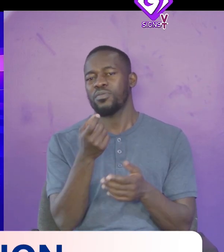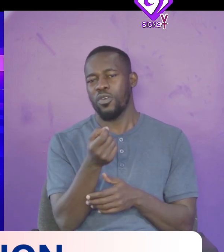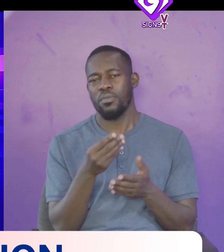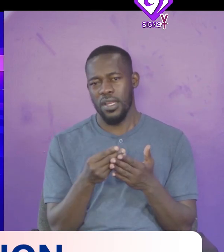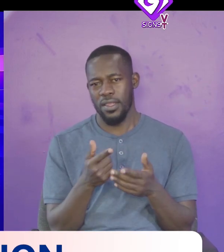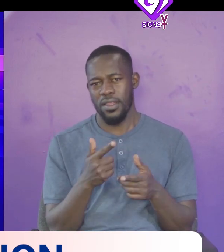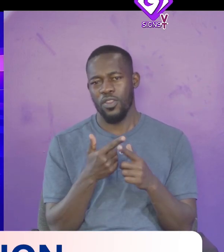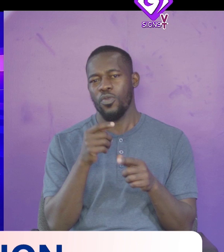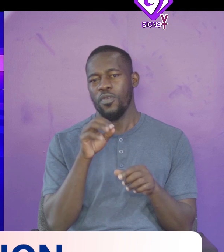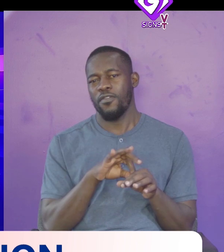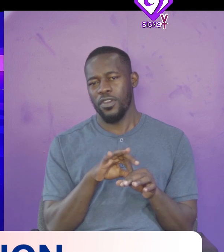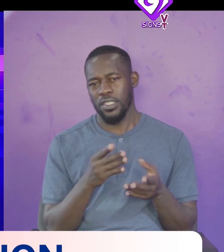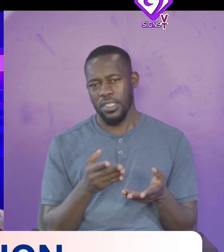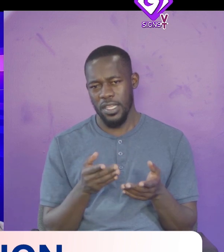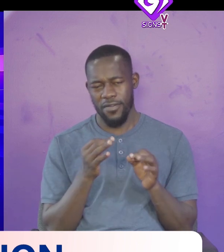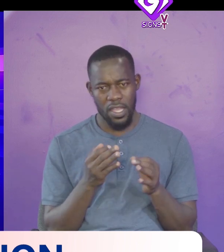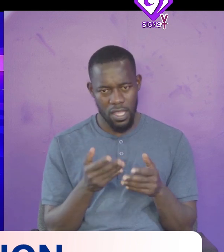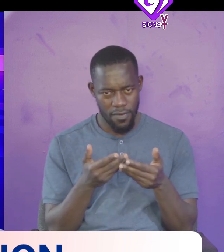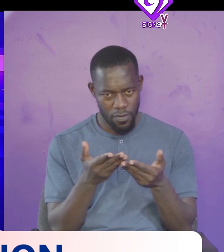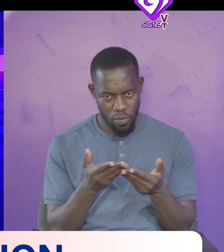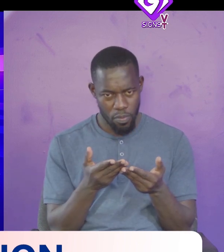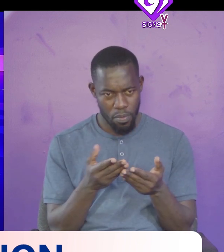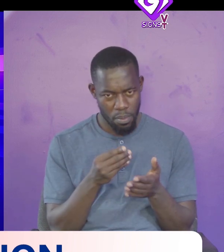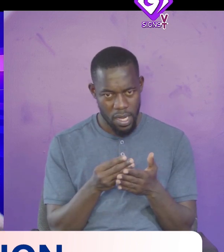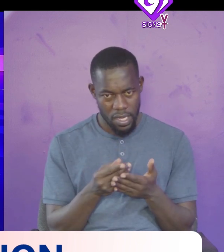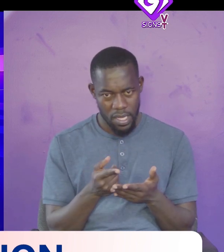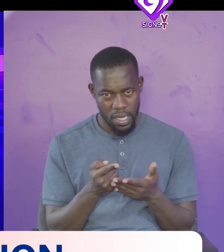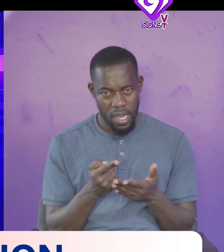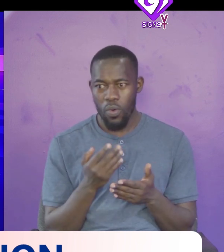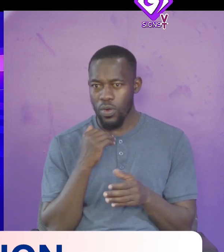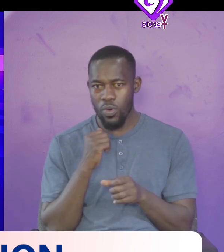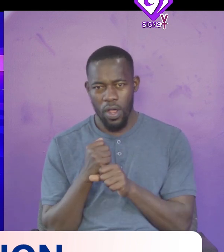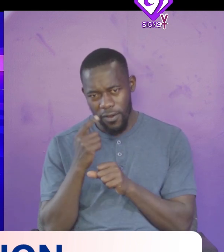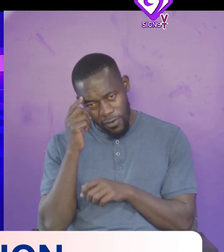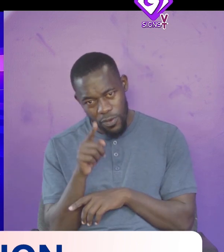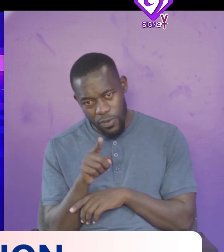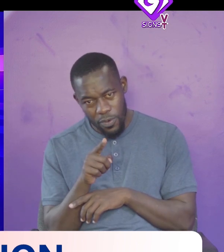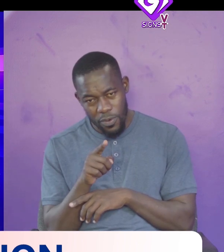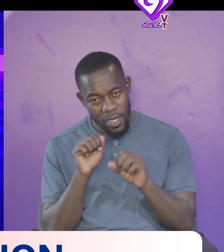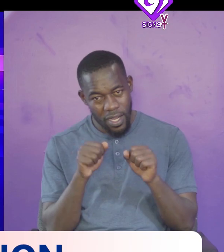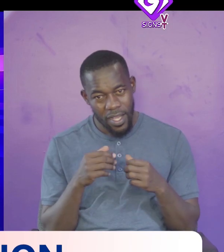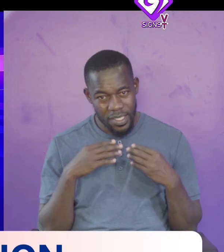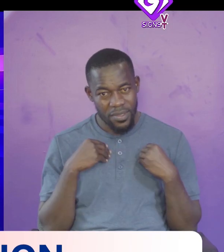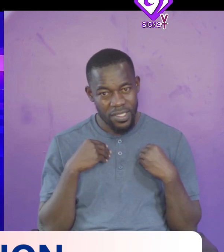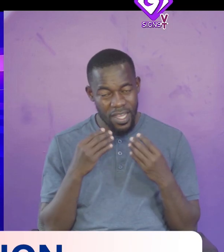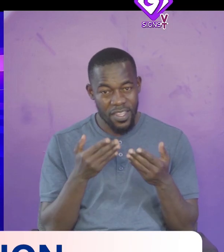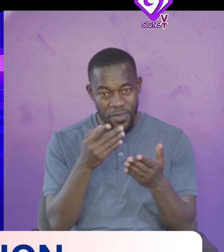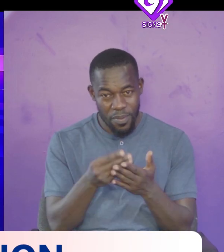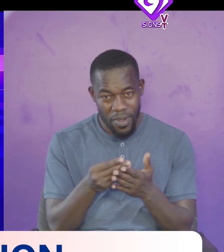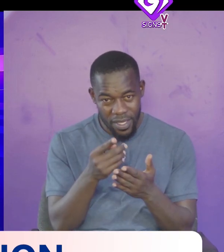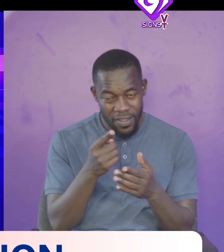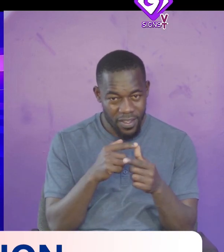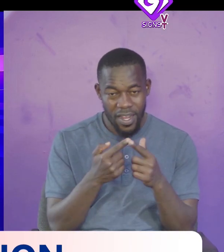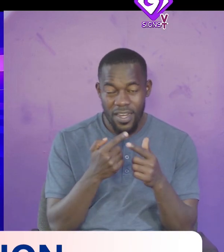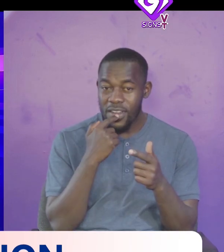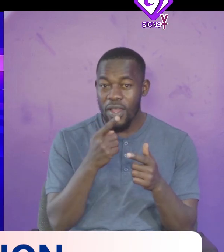If somebody came with money and said, I want to work for you, Jonah, you will be very suspicious. You will feel this person, there's another issue they